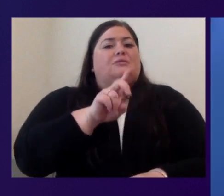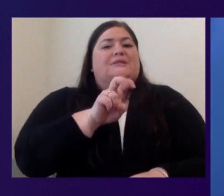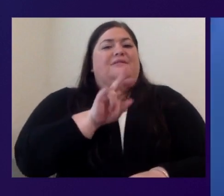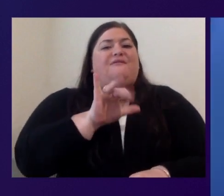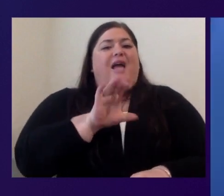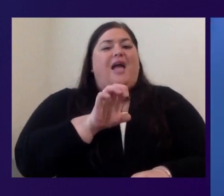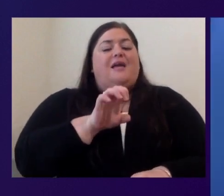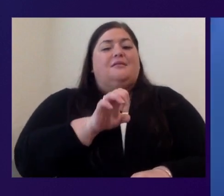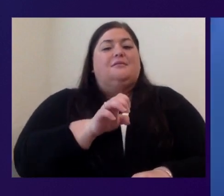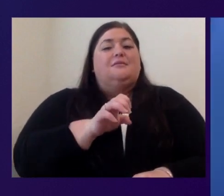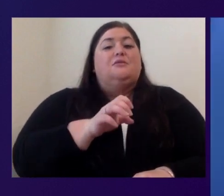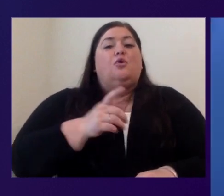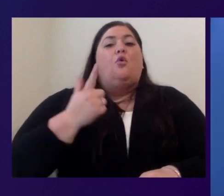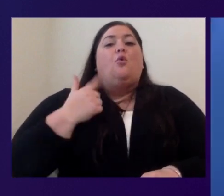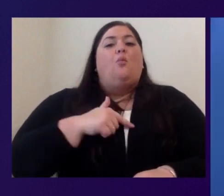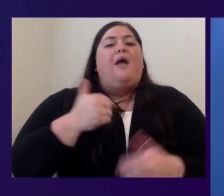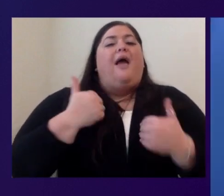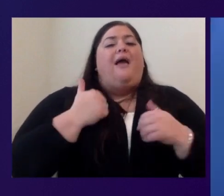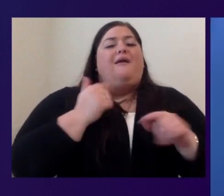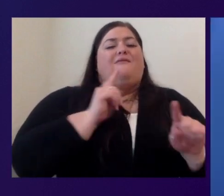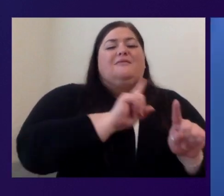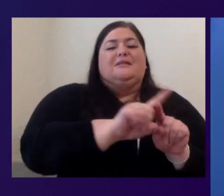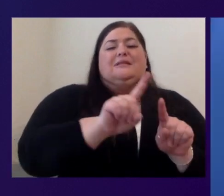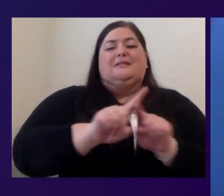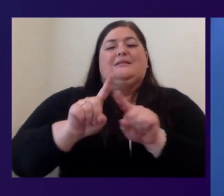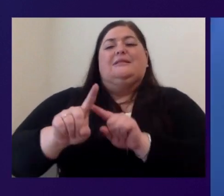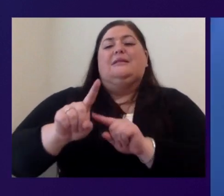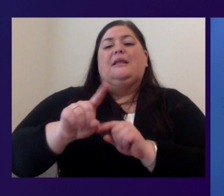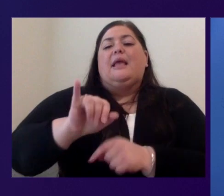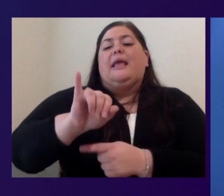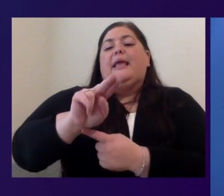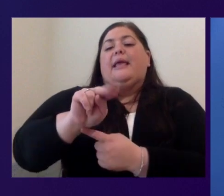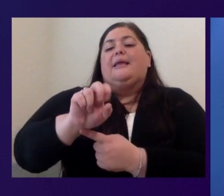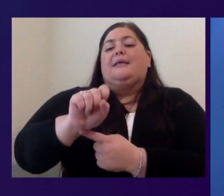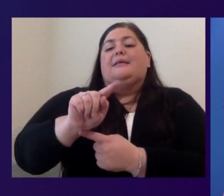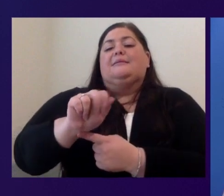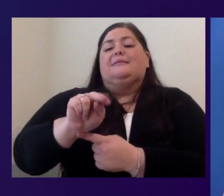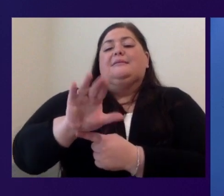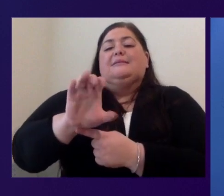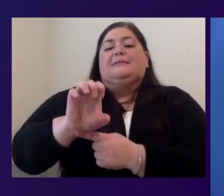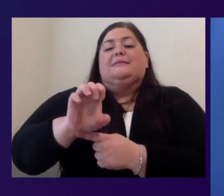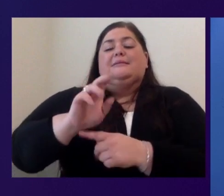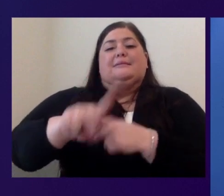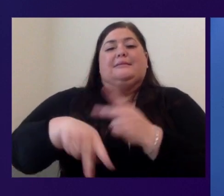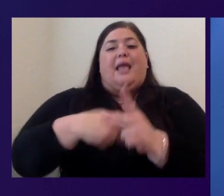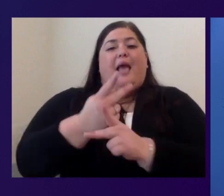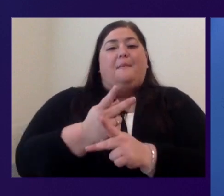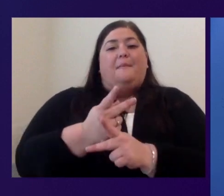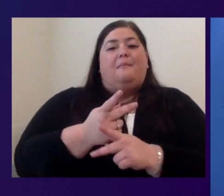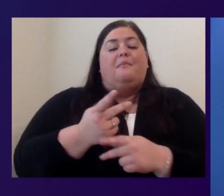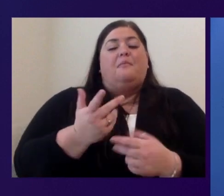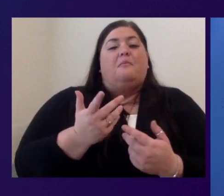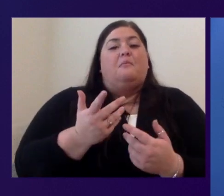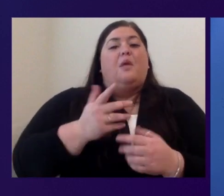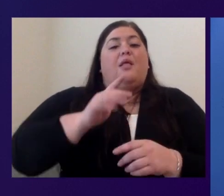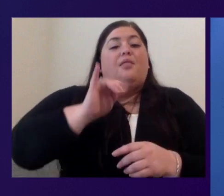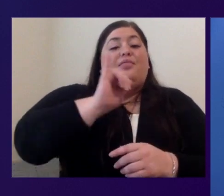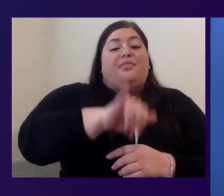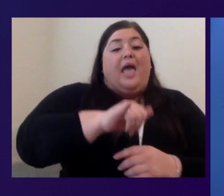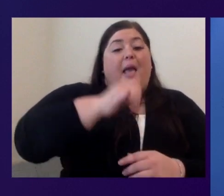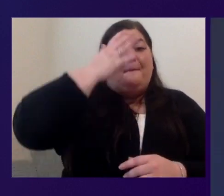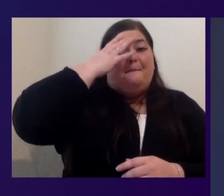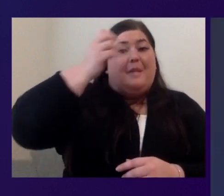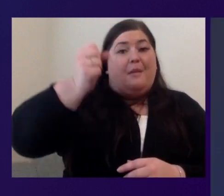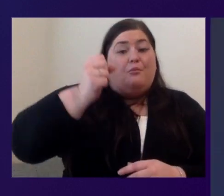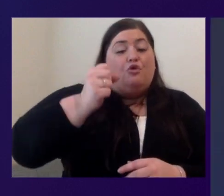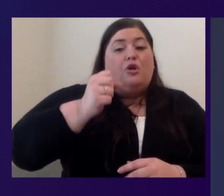different instance type, we call it instance type on AppStream, which can support different compute and memory configuration. So And for example, and for those